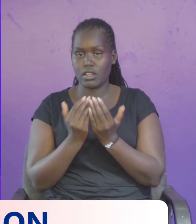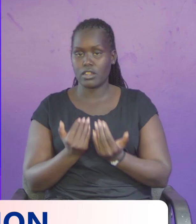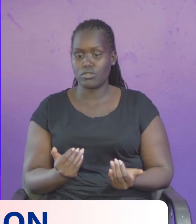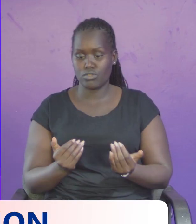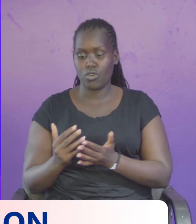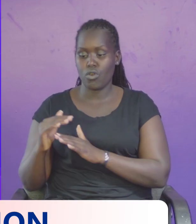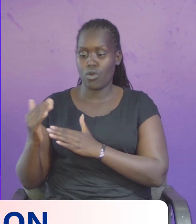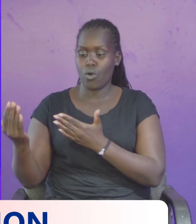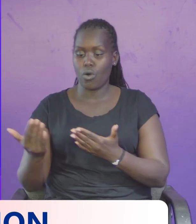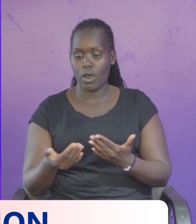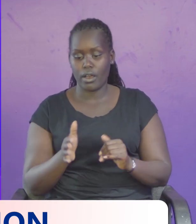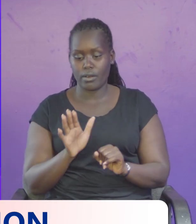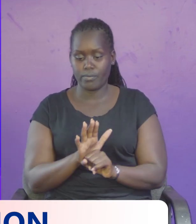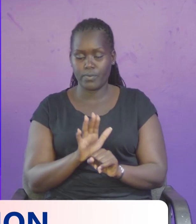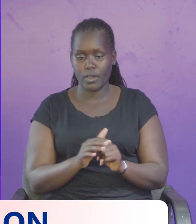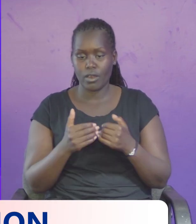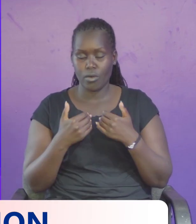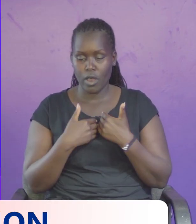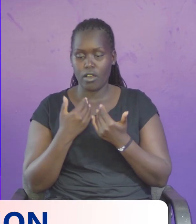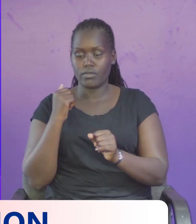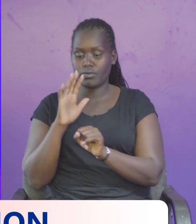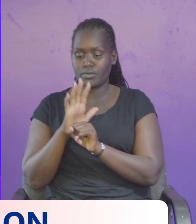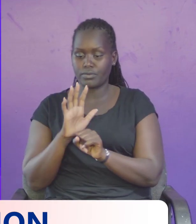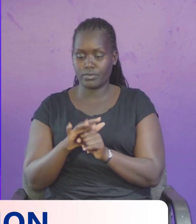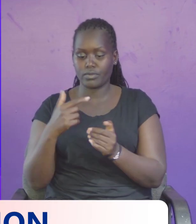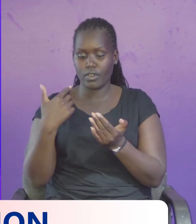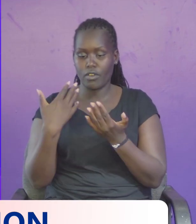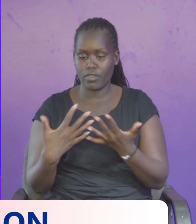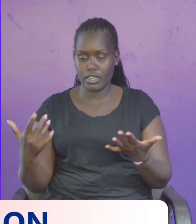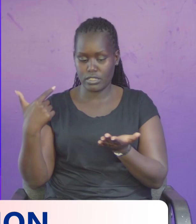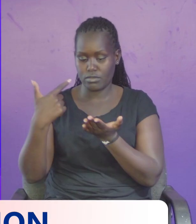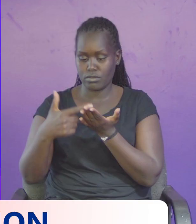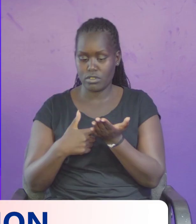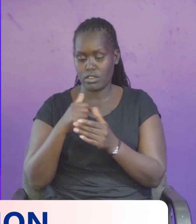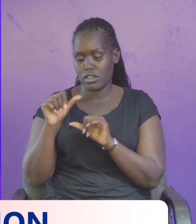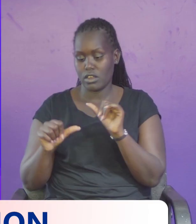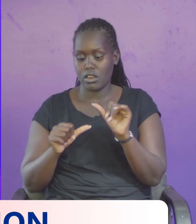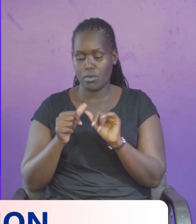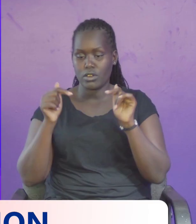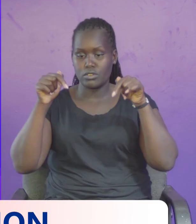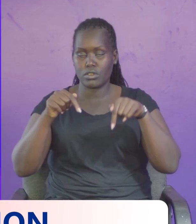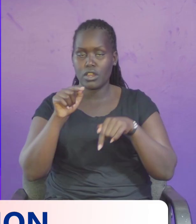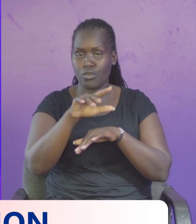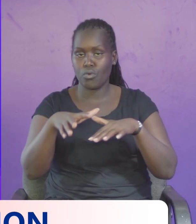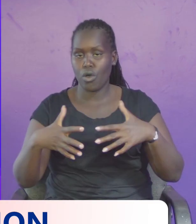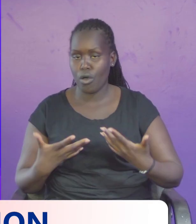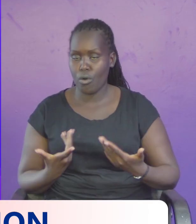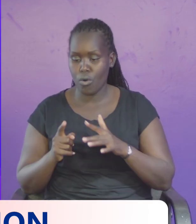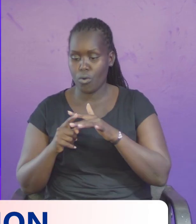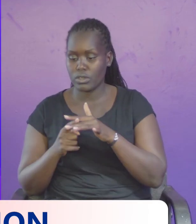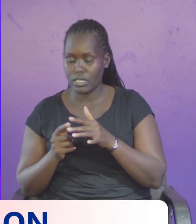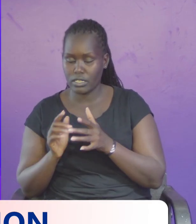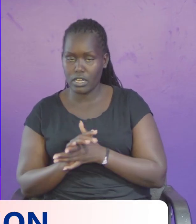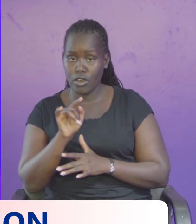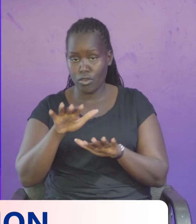sana. We have a wide range of things to talk about today. How have you been? Tuanzie hapo.